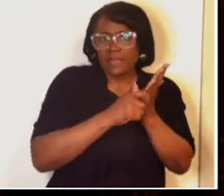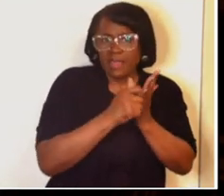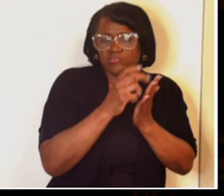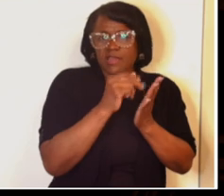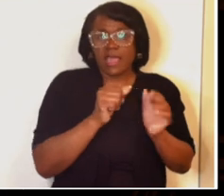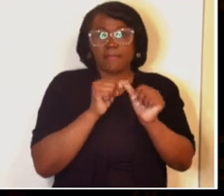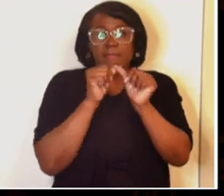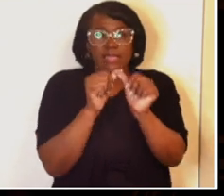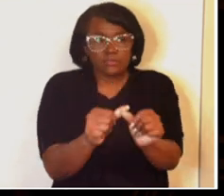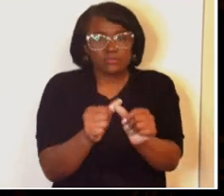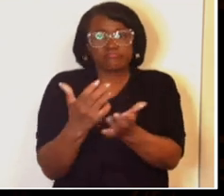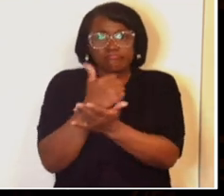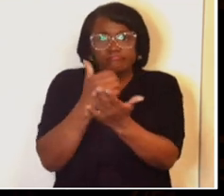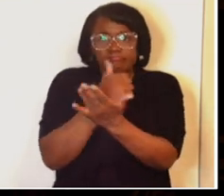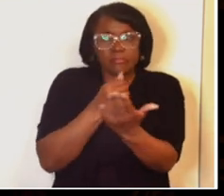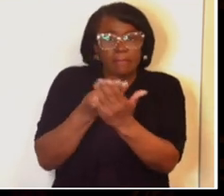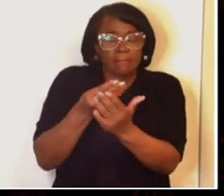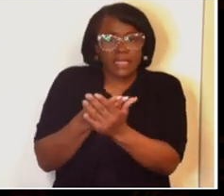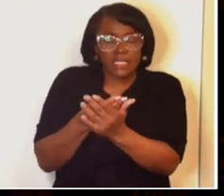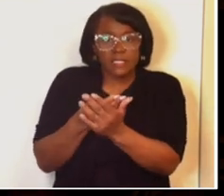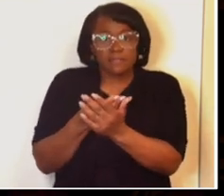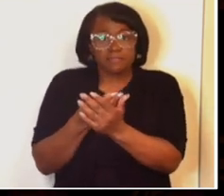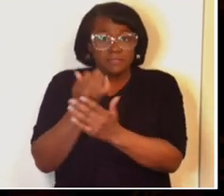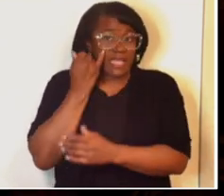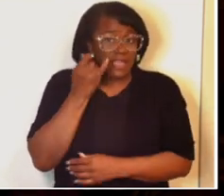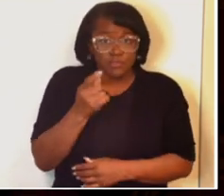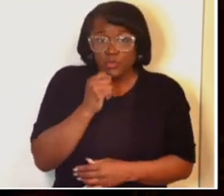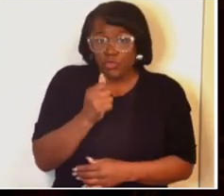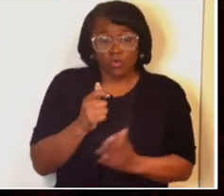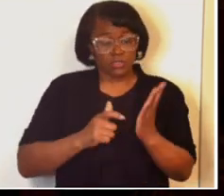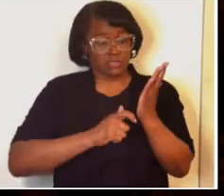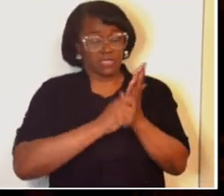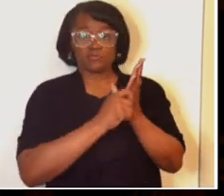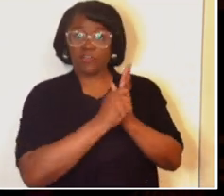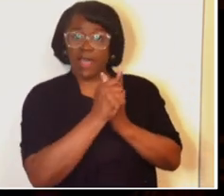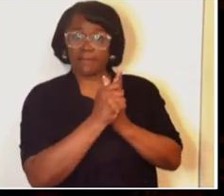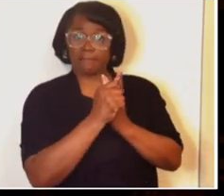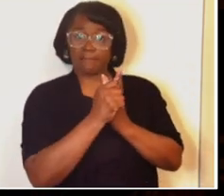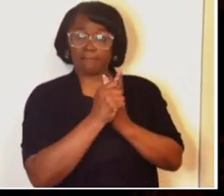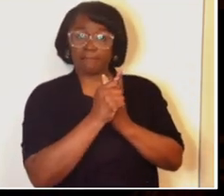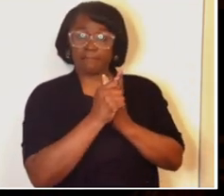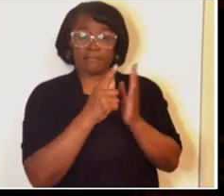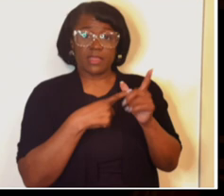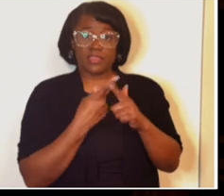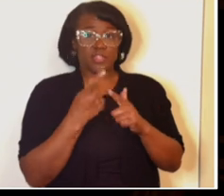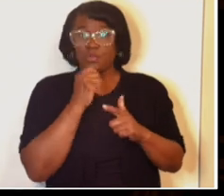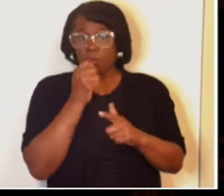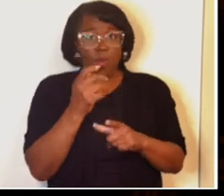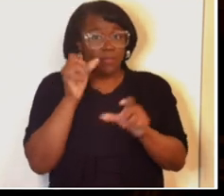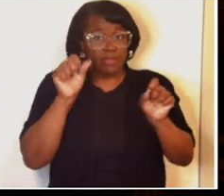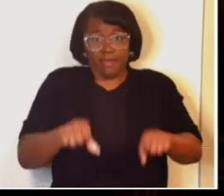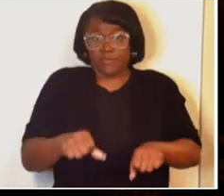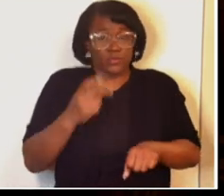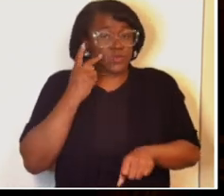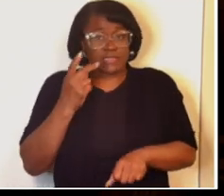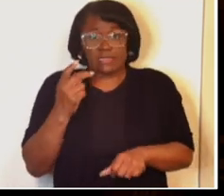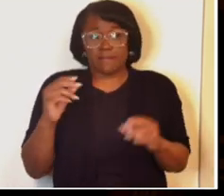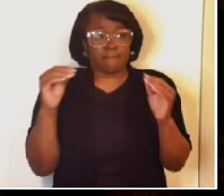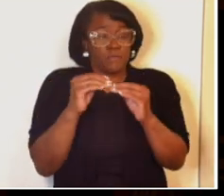revenue stream. If you do not subscribe to the news site, you won't be able to see any additional